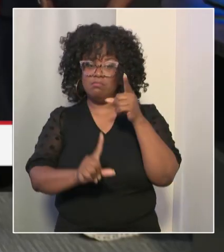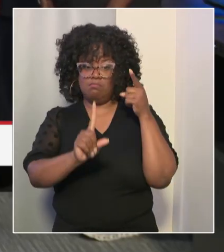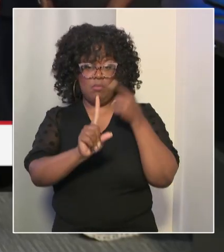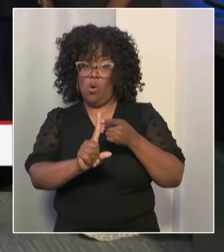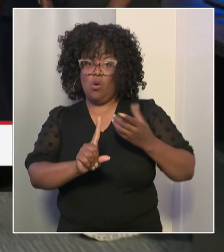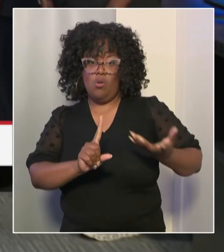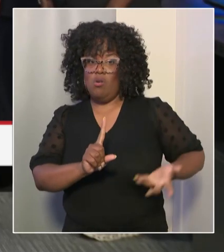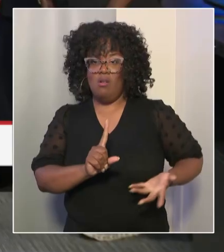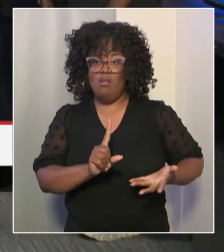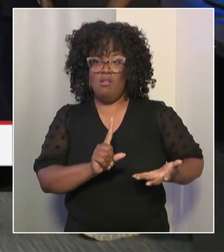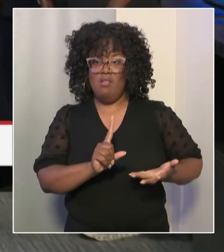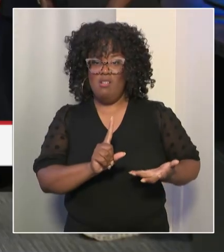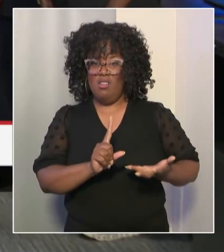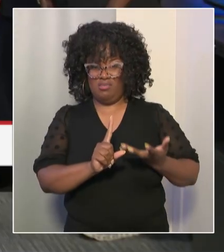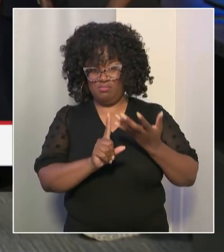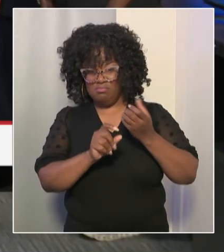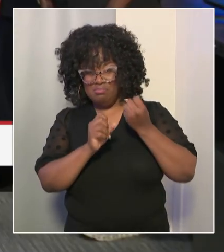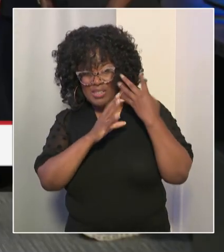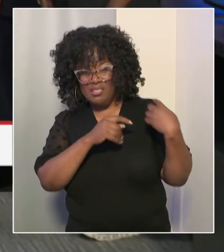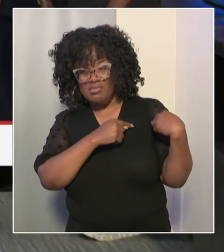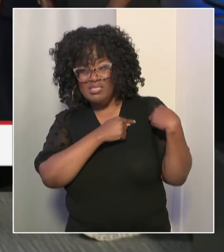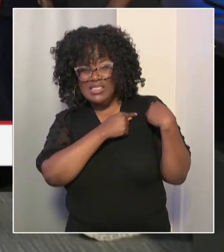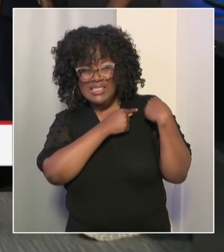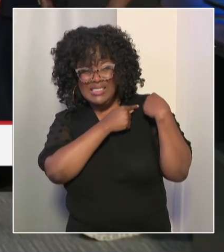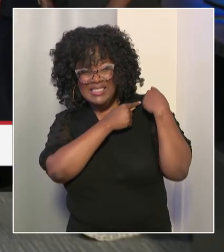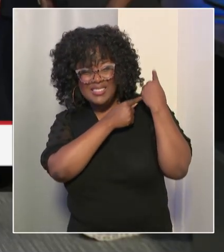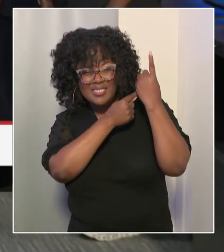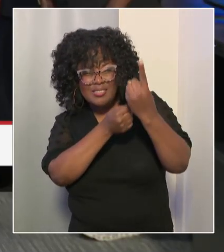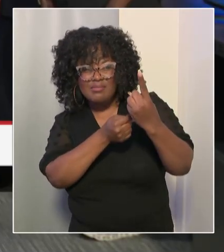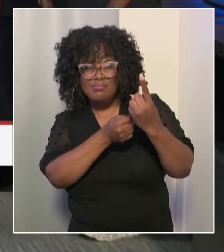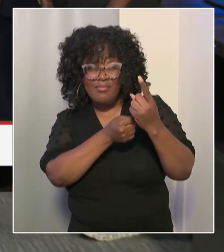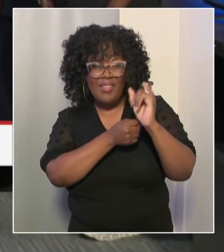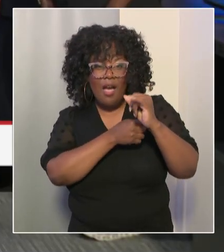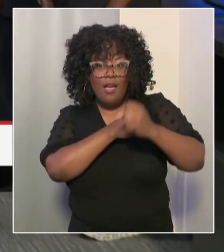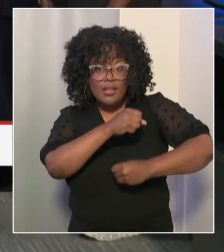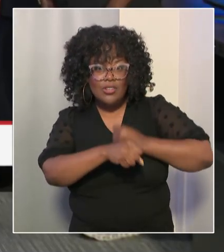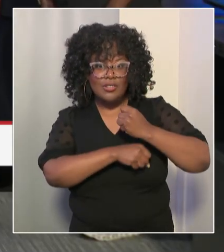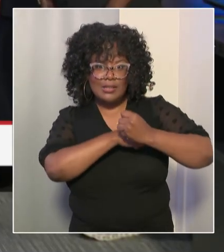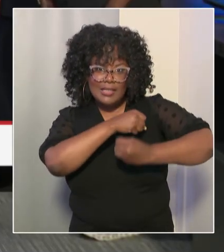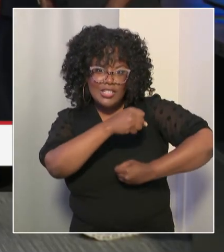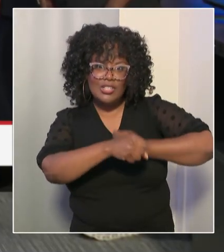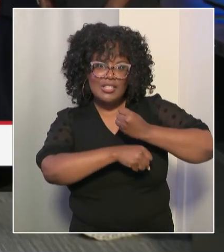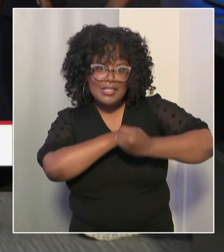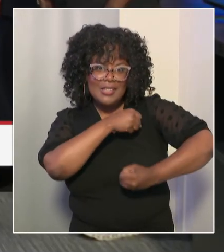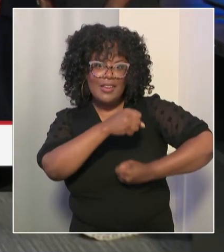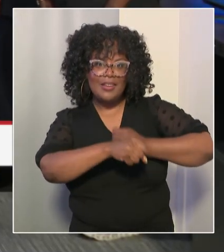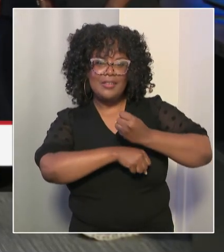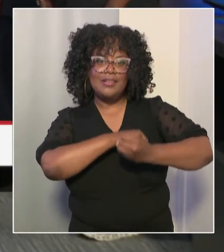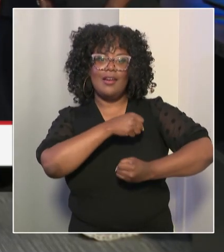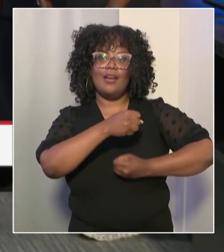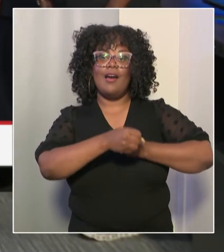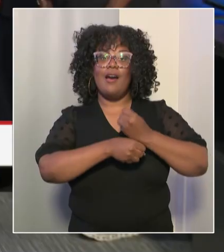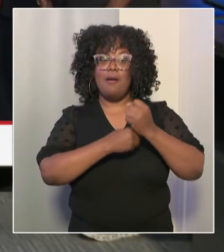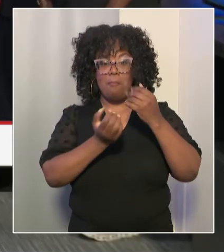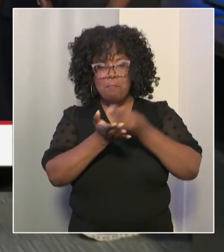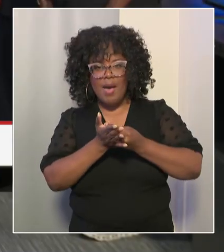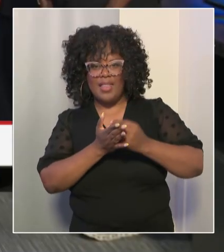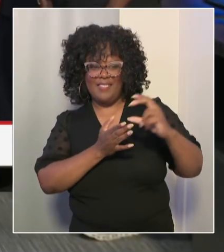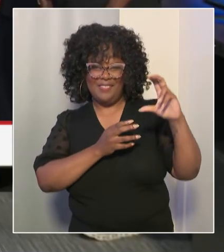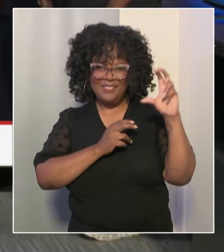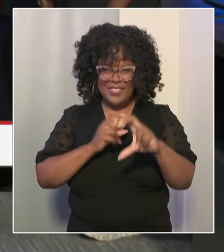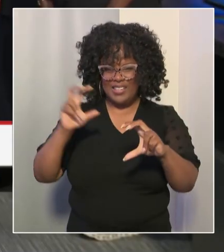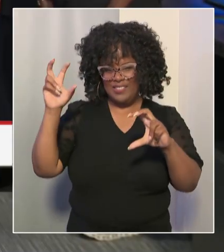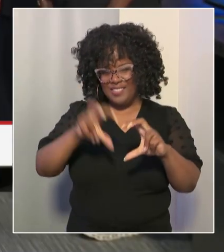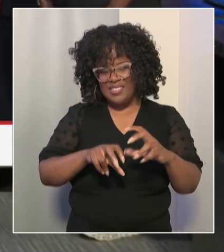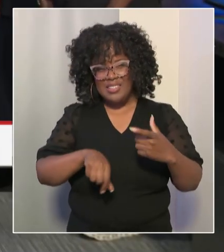result of years of bold and strategic capital investments by Mayor Bowser to help ensure long-term operational continuity and